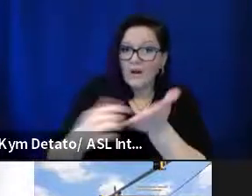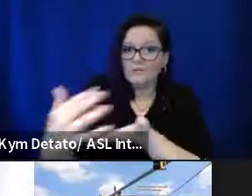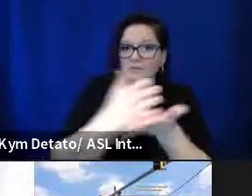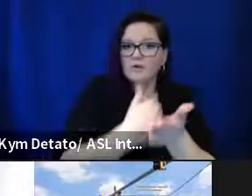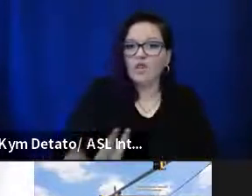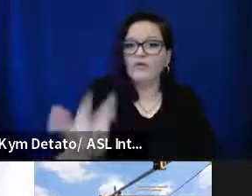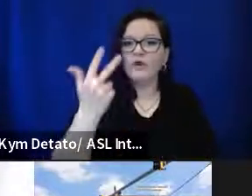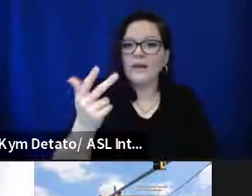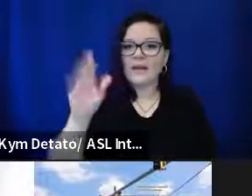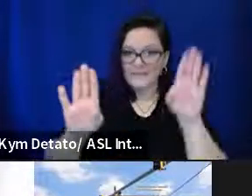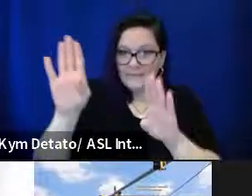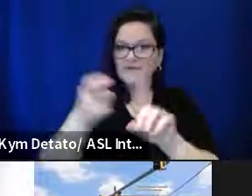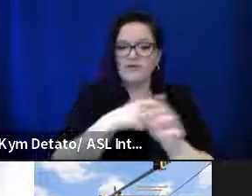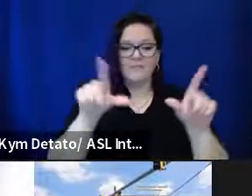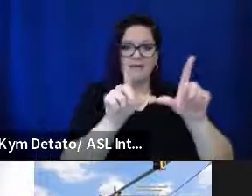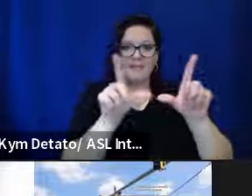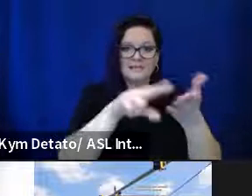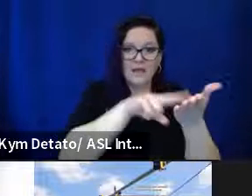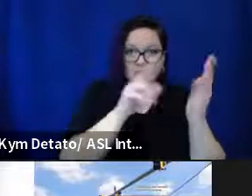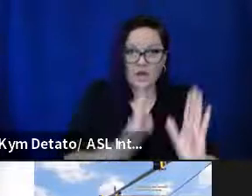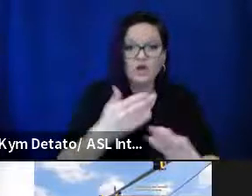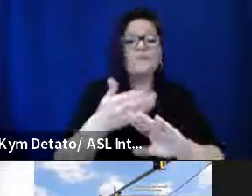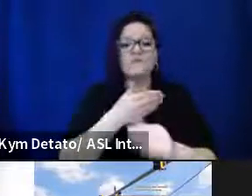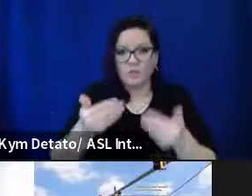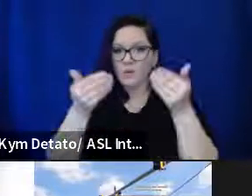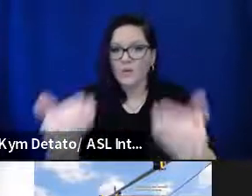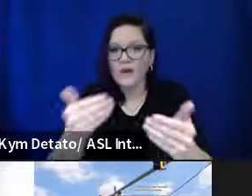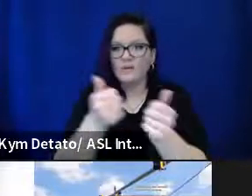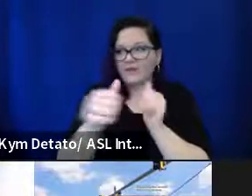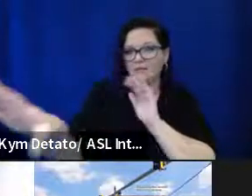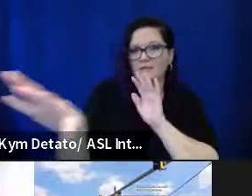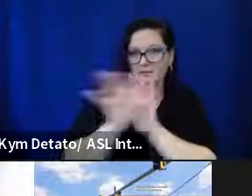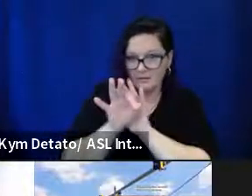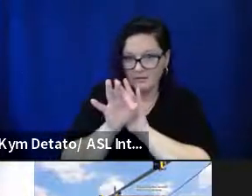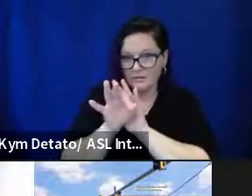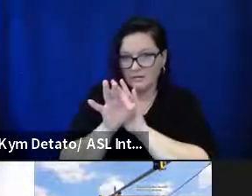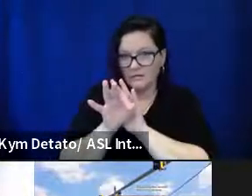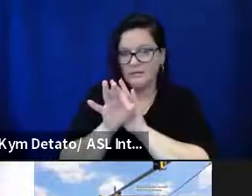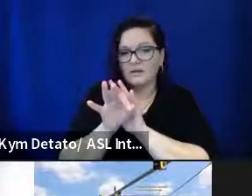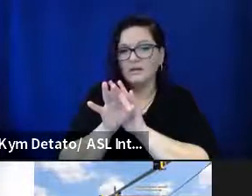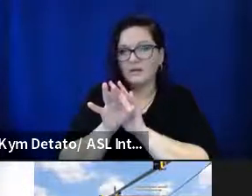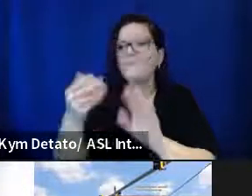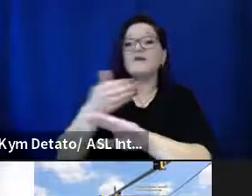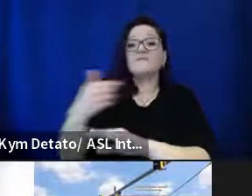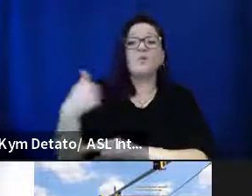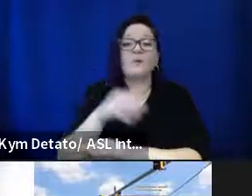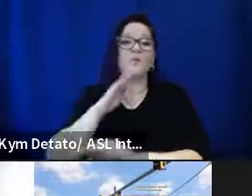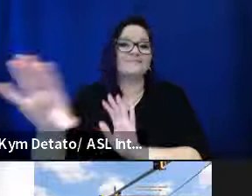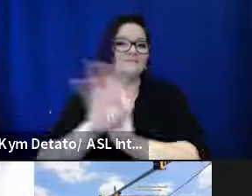bids from licensed contractors prior to making a selection, prior to being selected for the grant. So you need to have